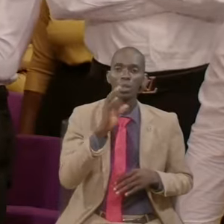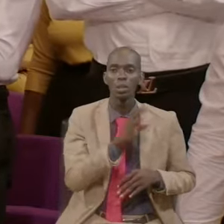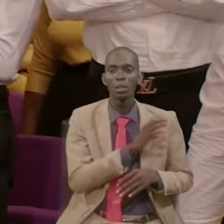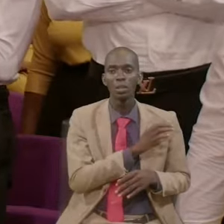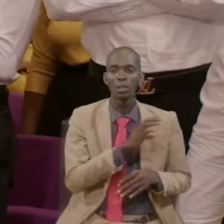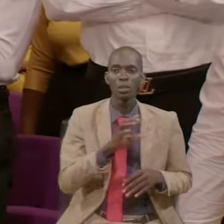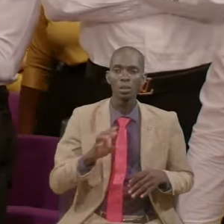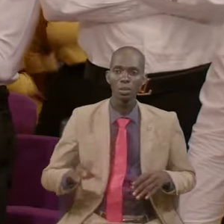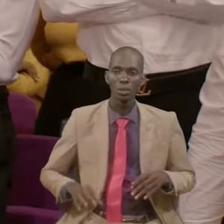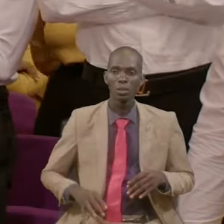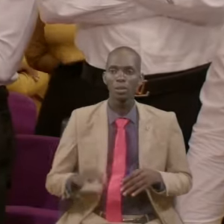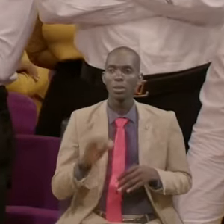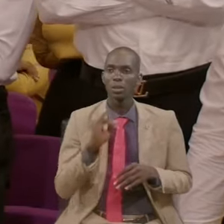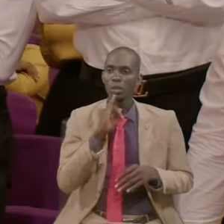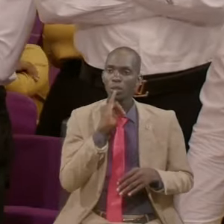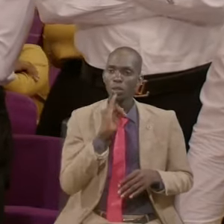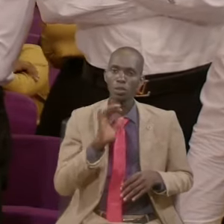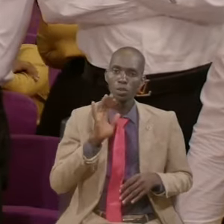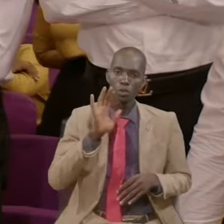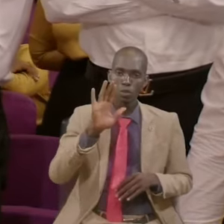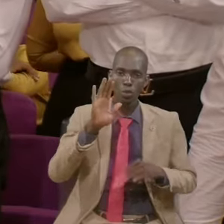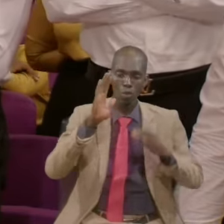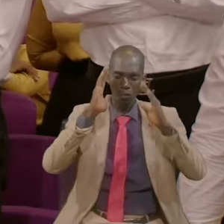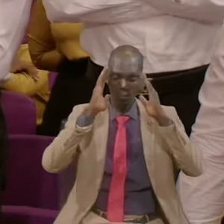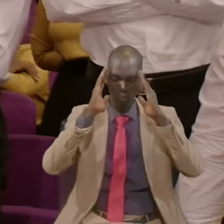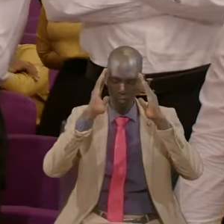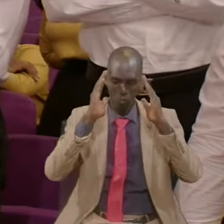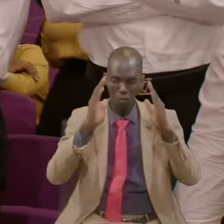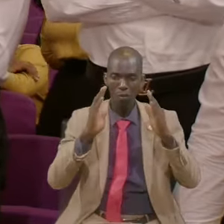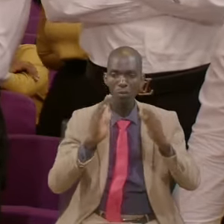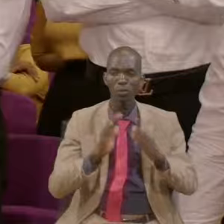Christ is your focus.